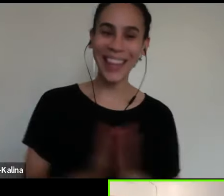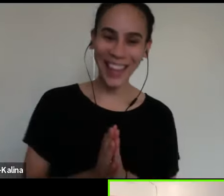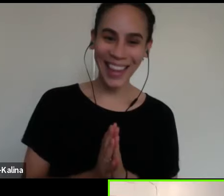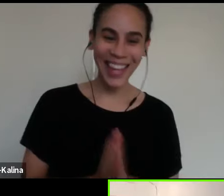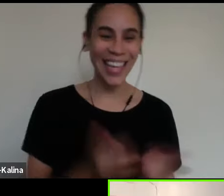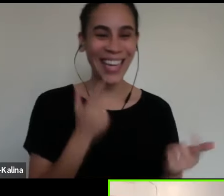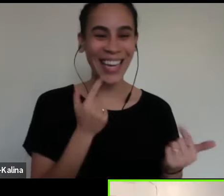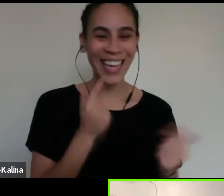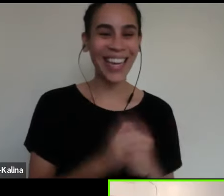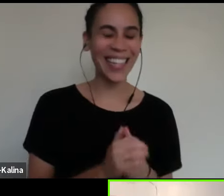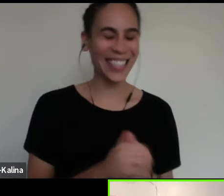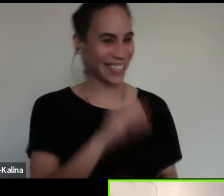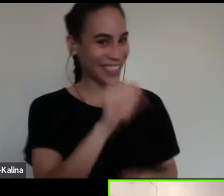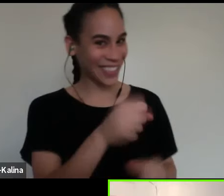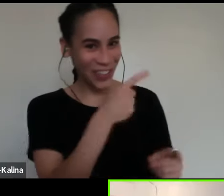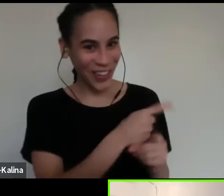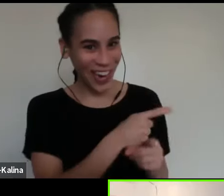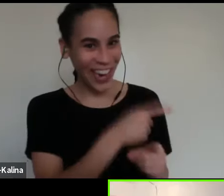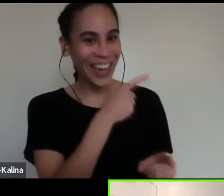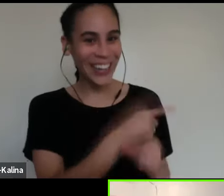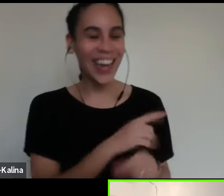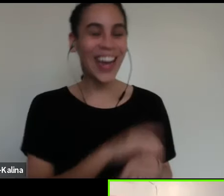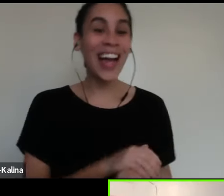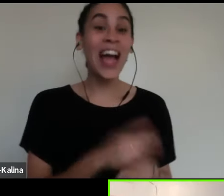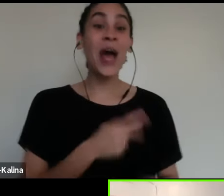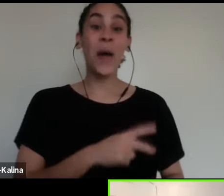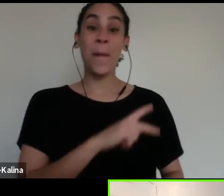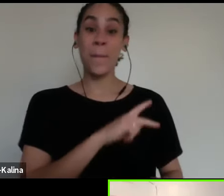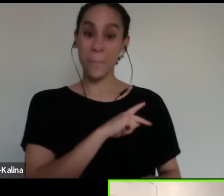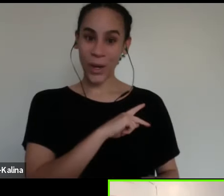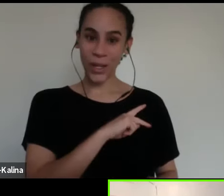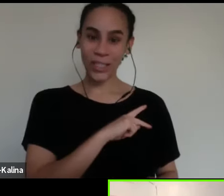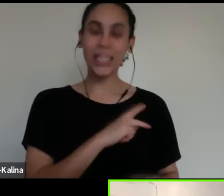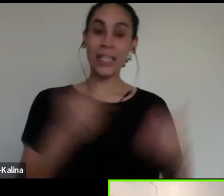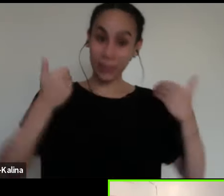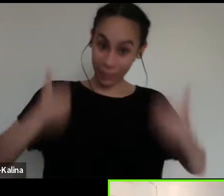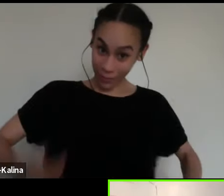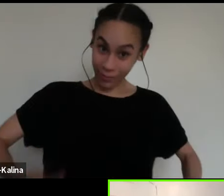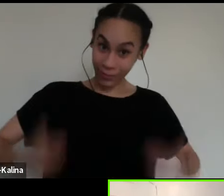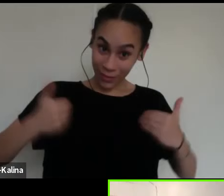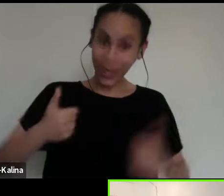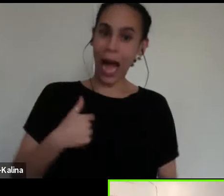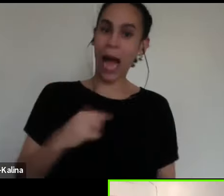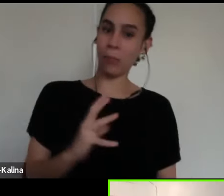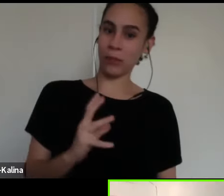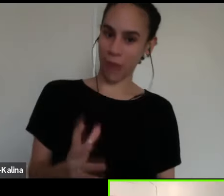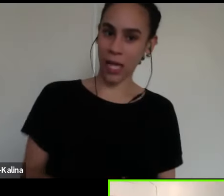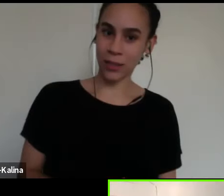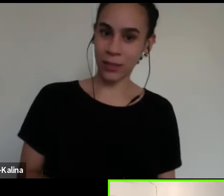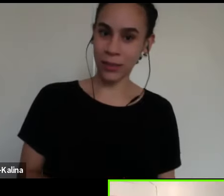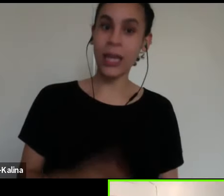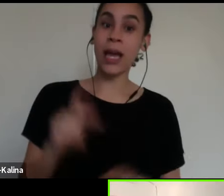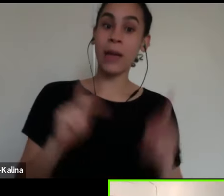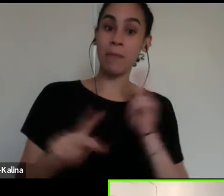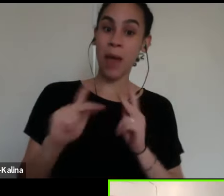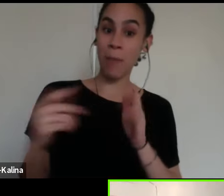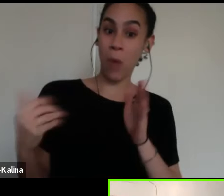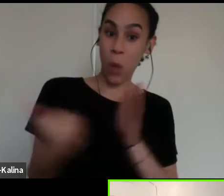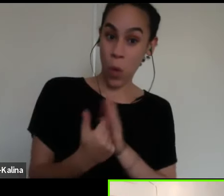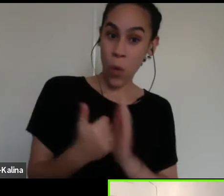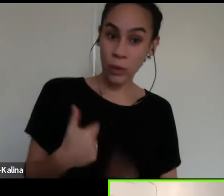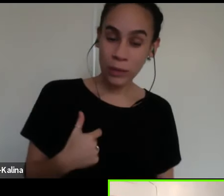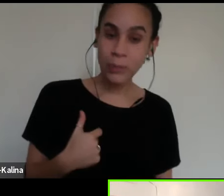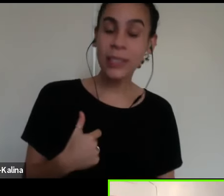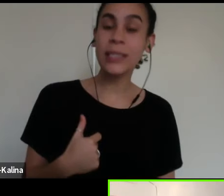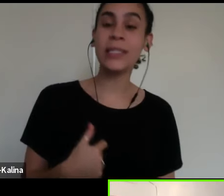right. So I personally, my person is doing fine. The folks around me are deeply,